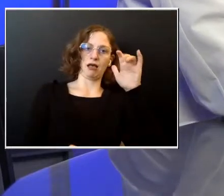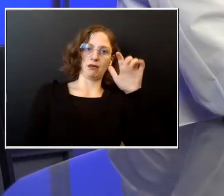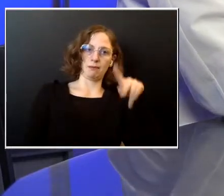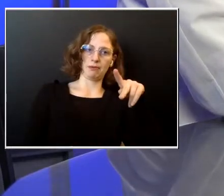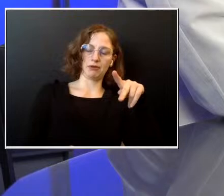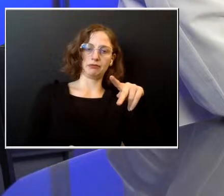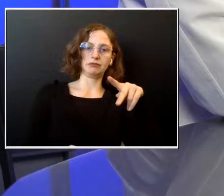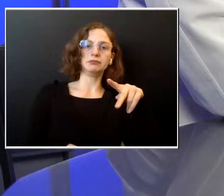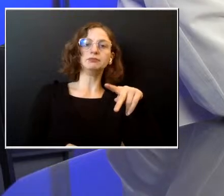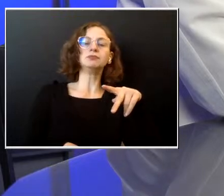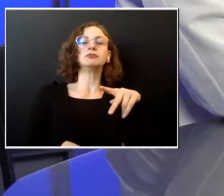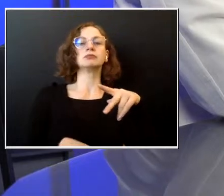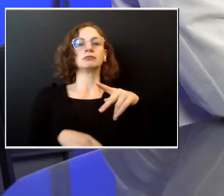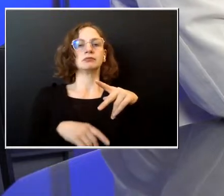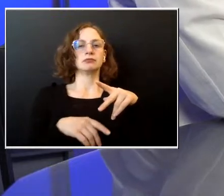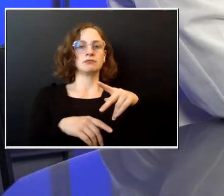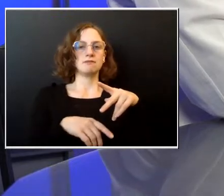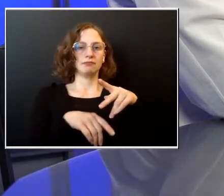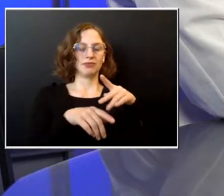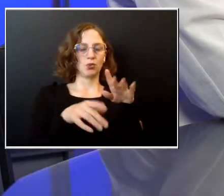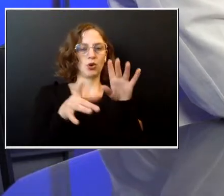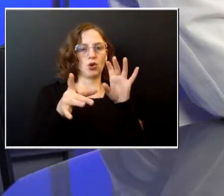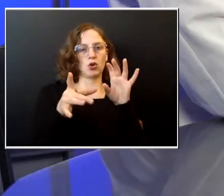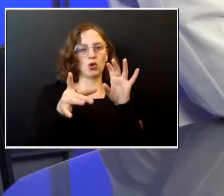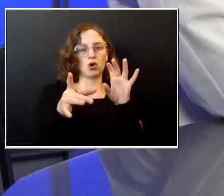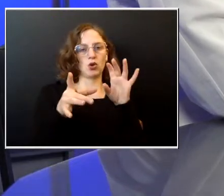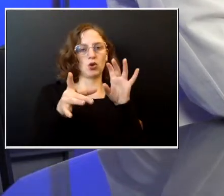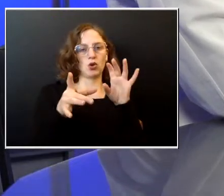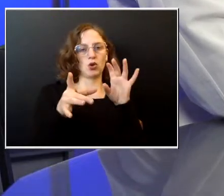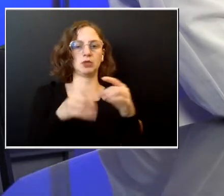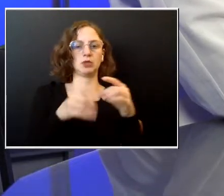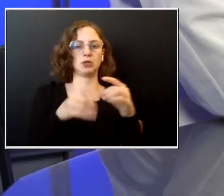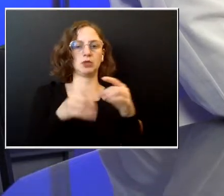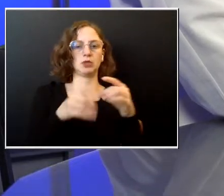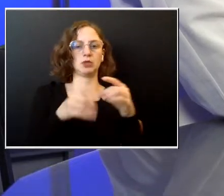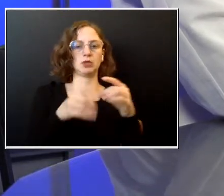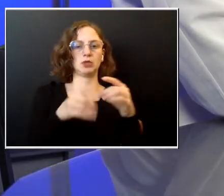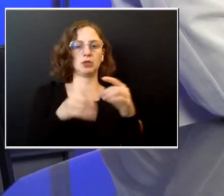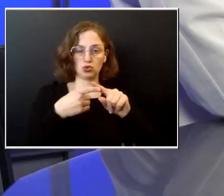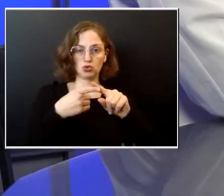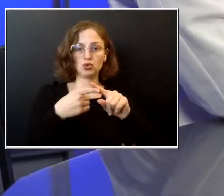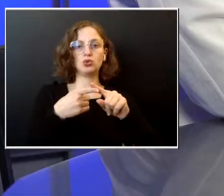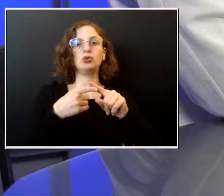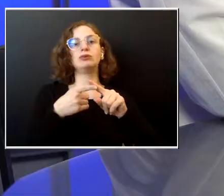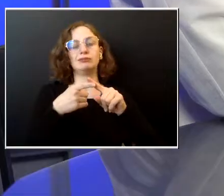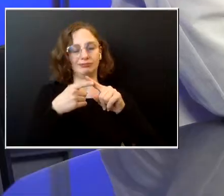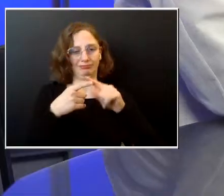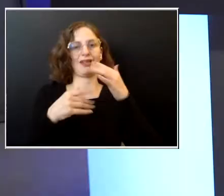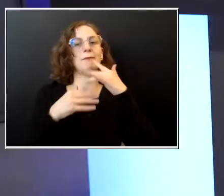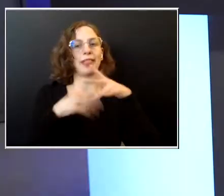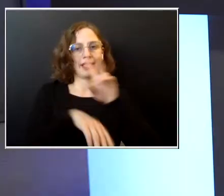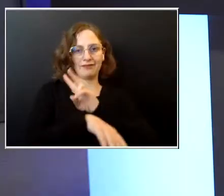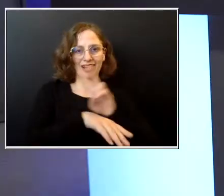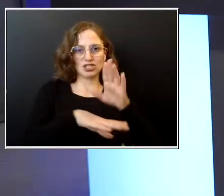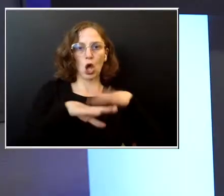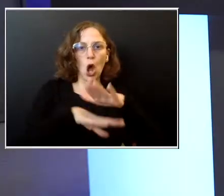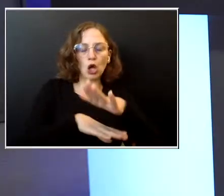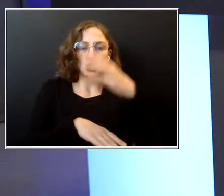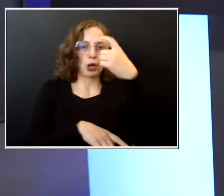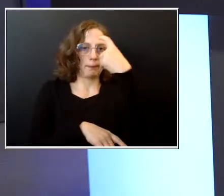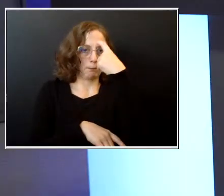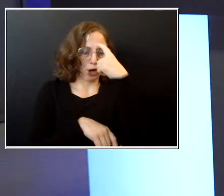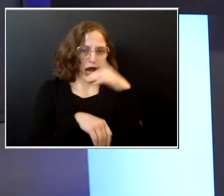there. And we're sewing it to the blood vessel on the surface of her brain. Quick question. Yeah. First of